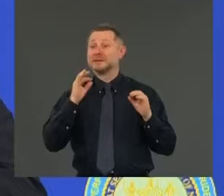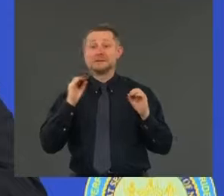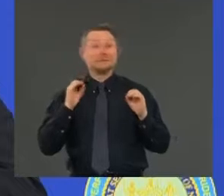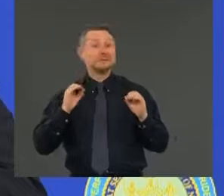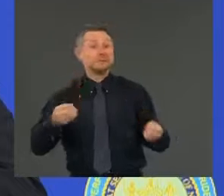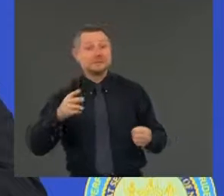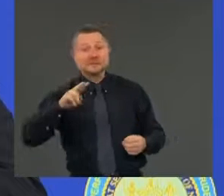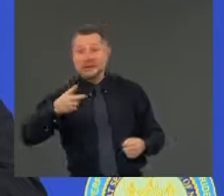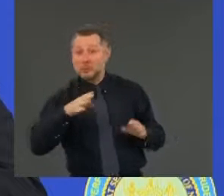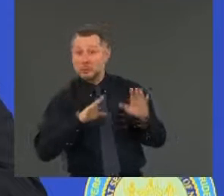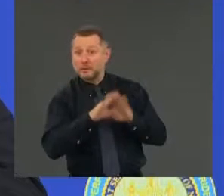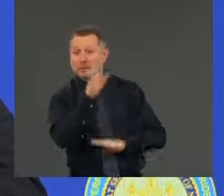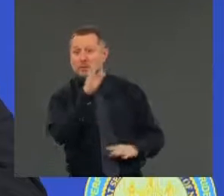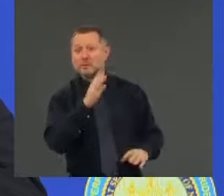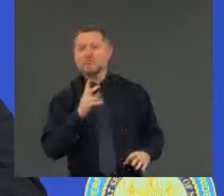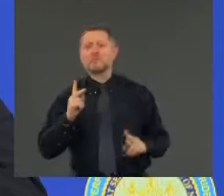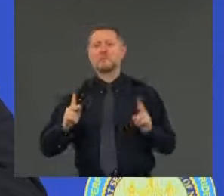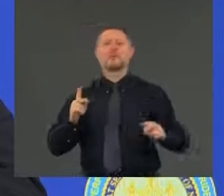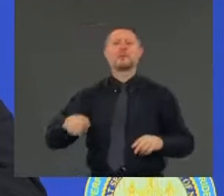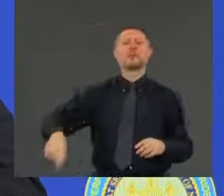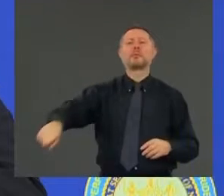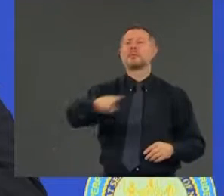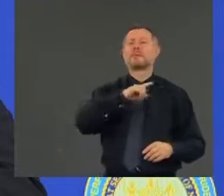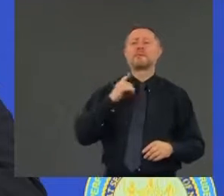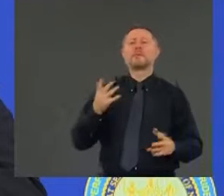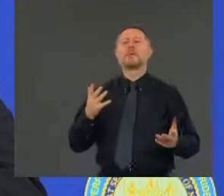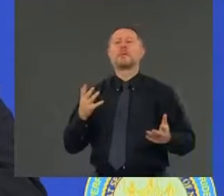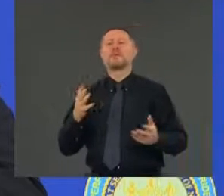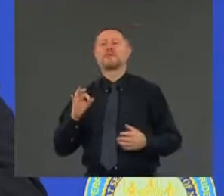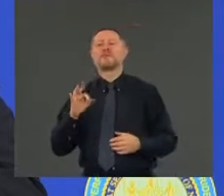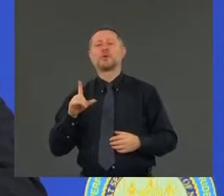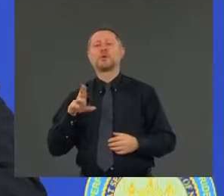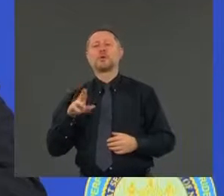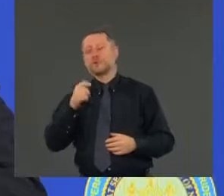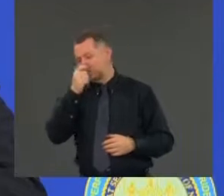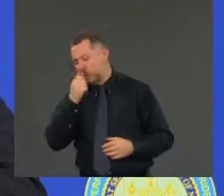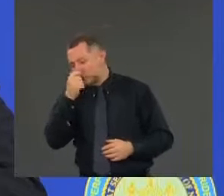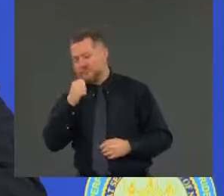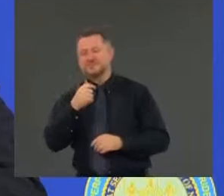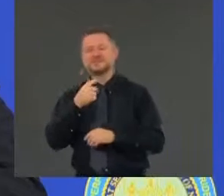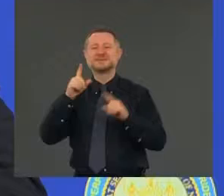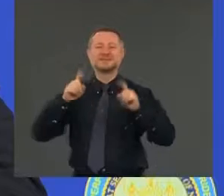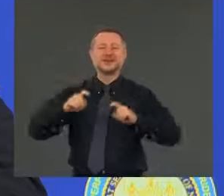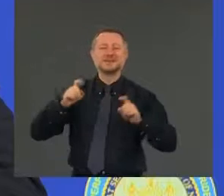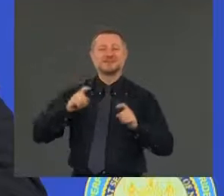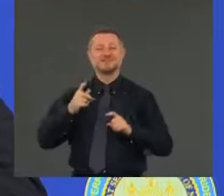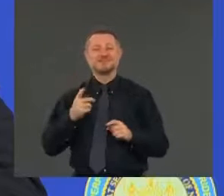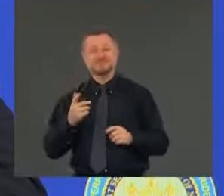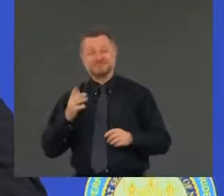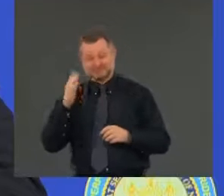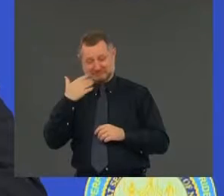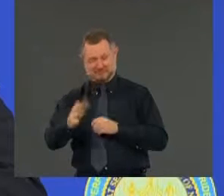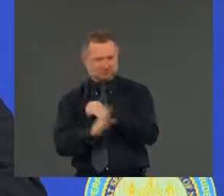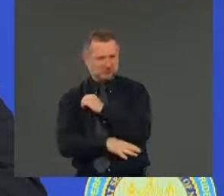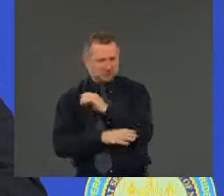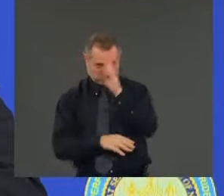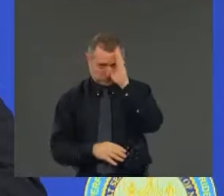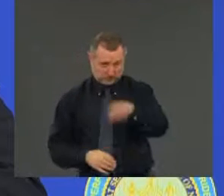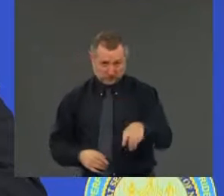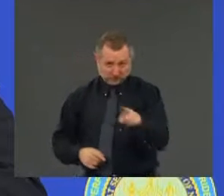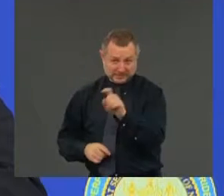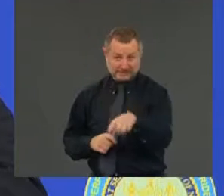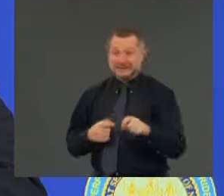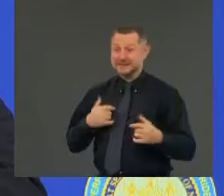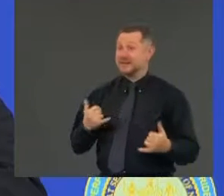need flu tests for the normal flu. Right now, we're using basically all our testing capacity to do